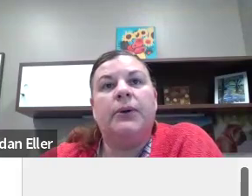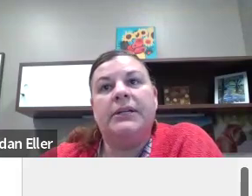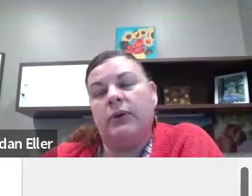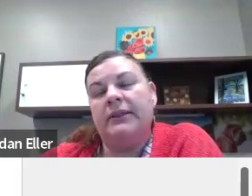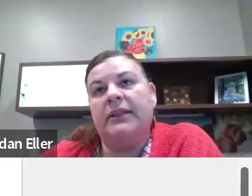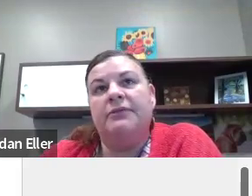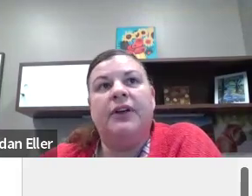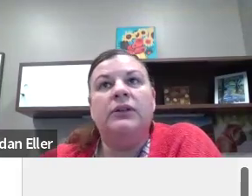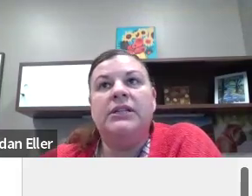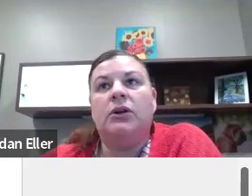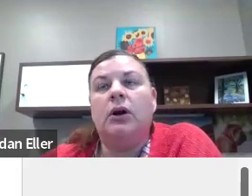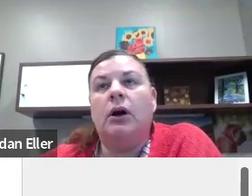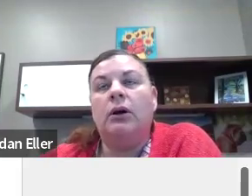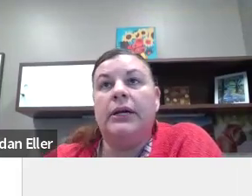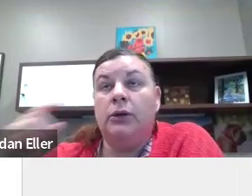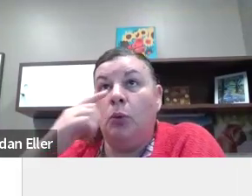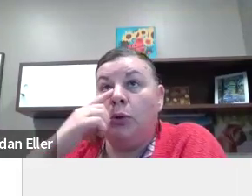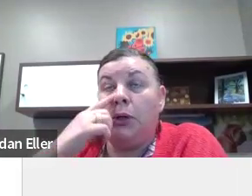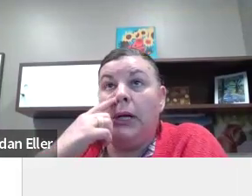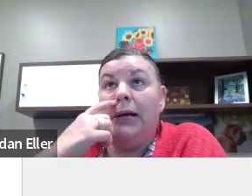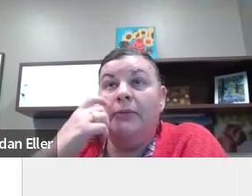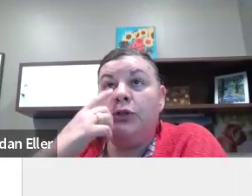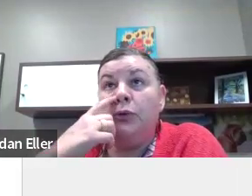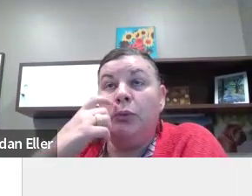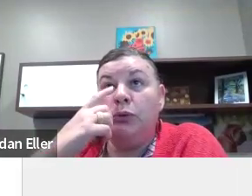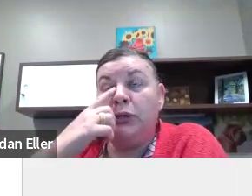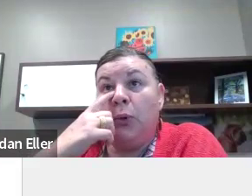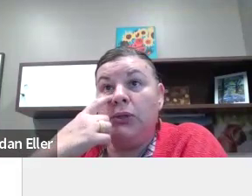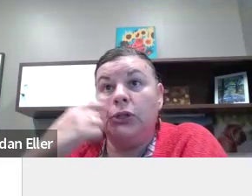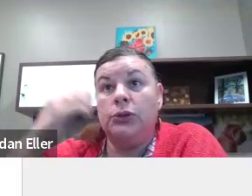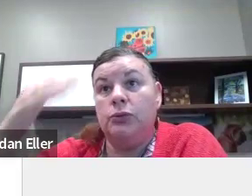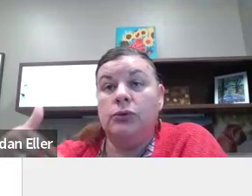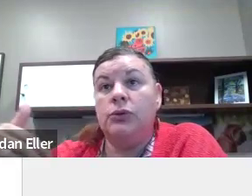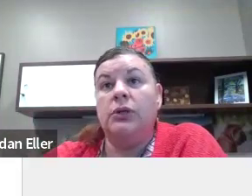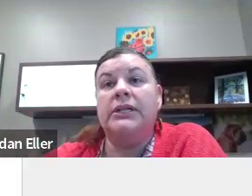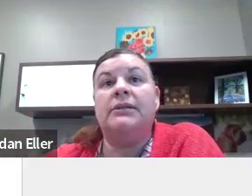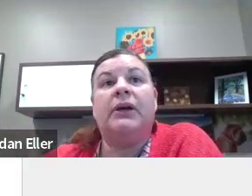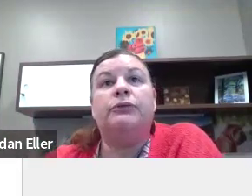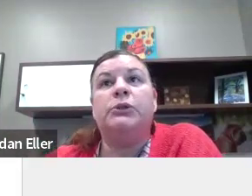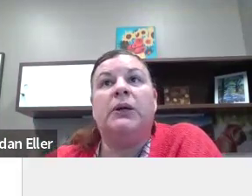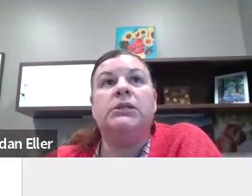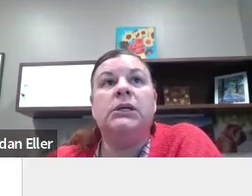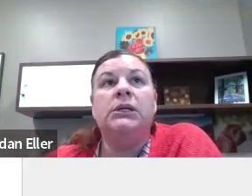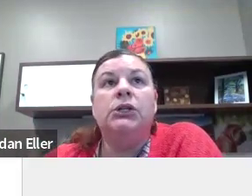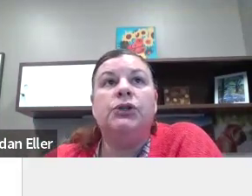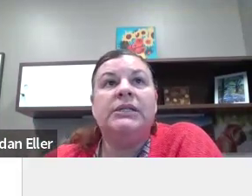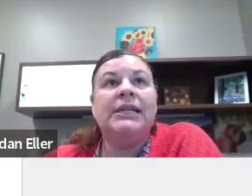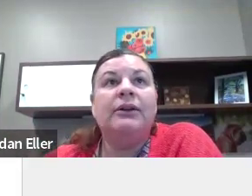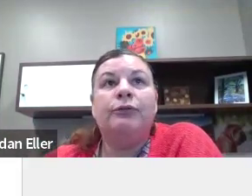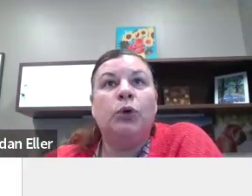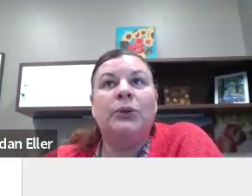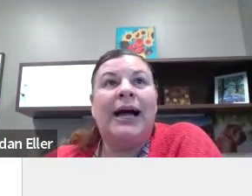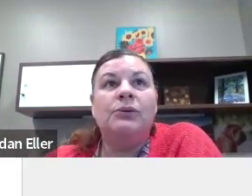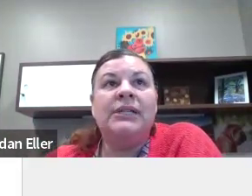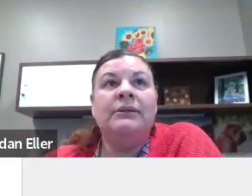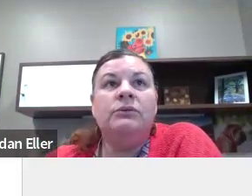the priorities, right, that they felt. These are in order to most important to the least amount of responses. So you can see